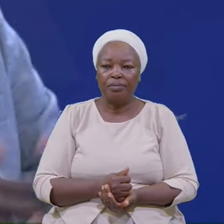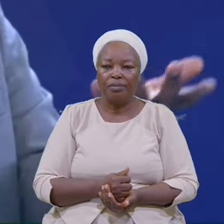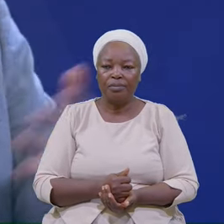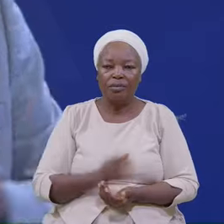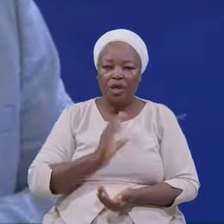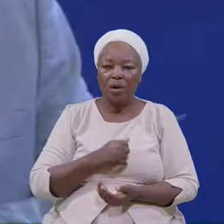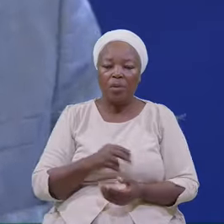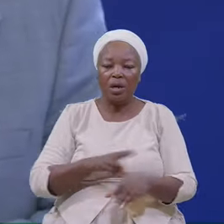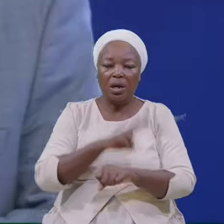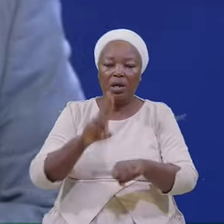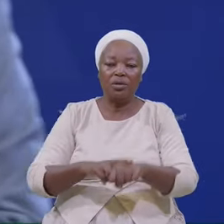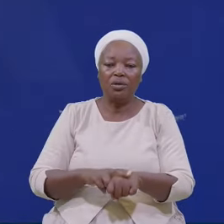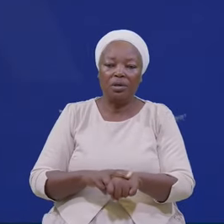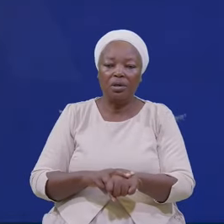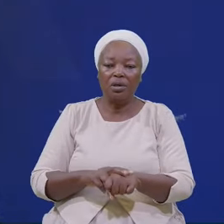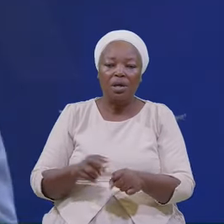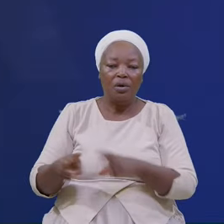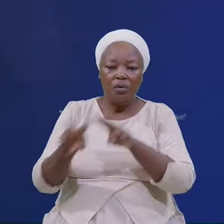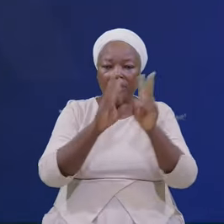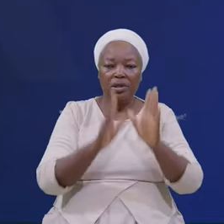National overseer comes now.